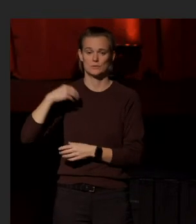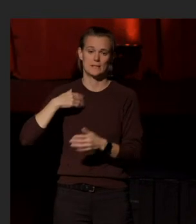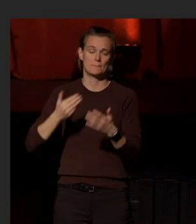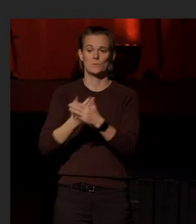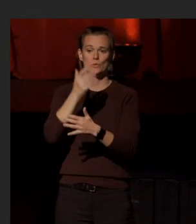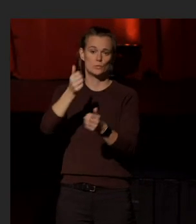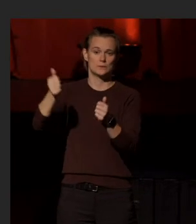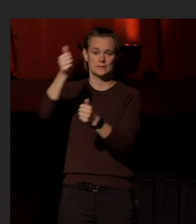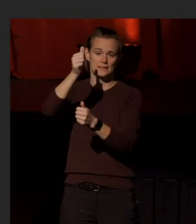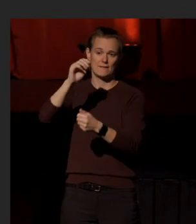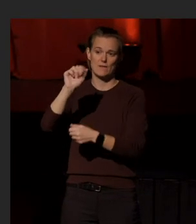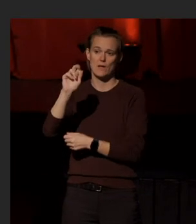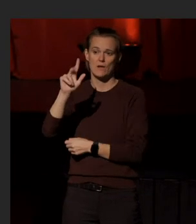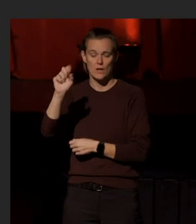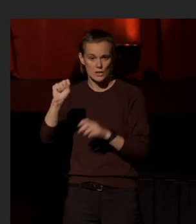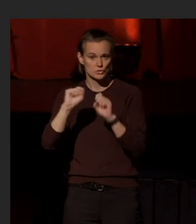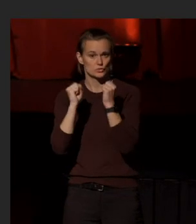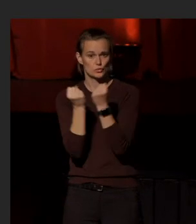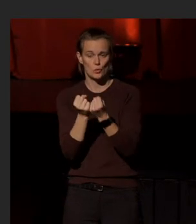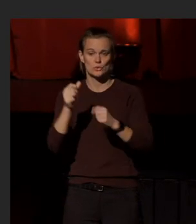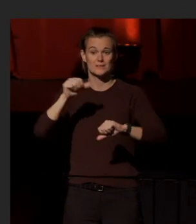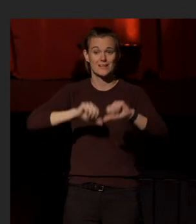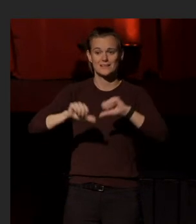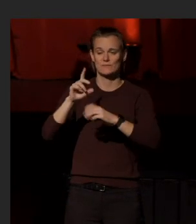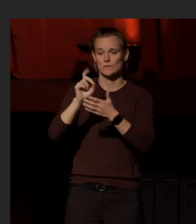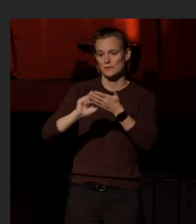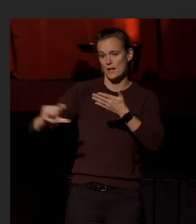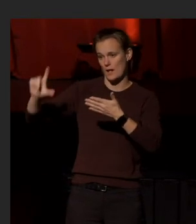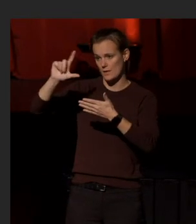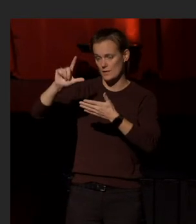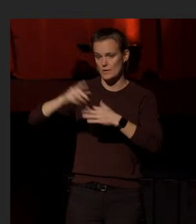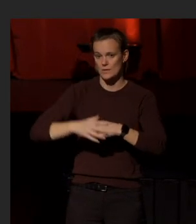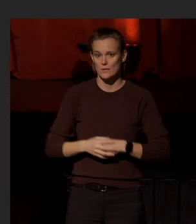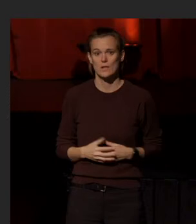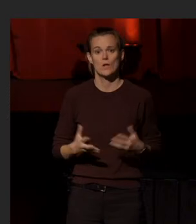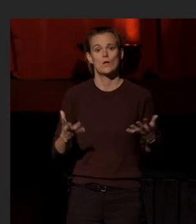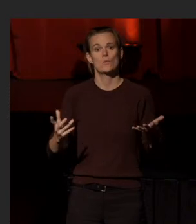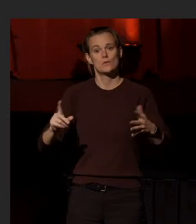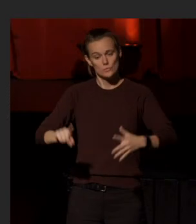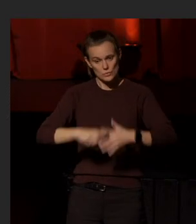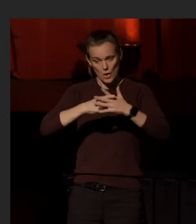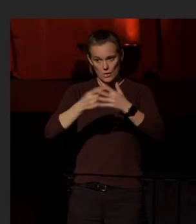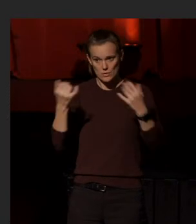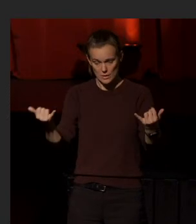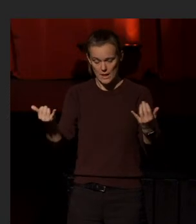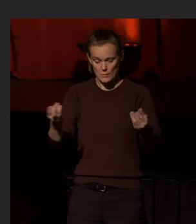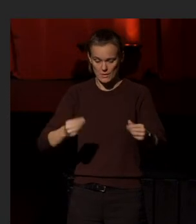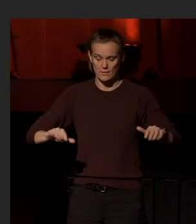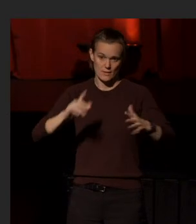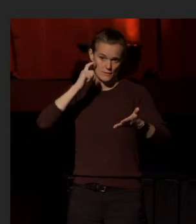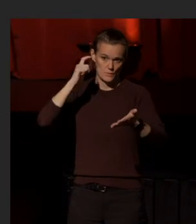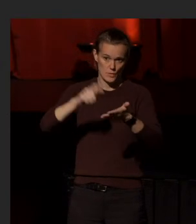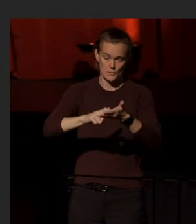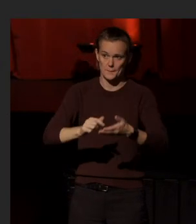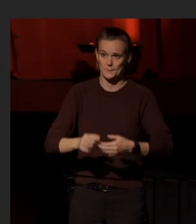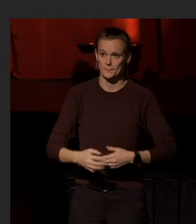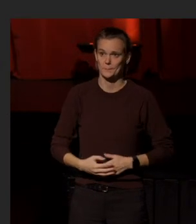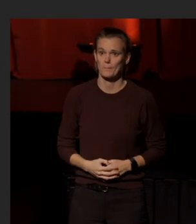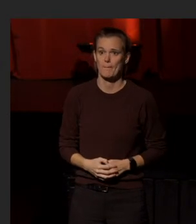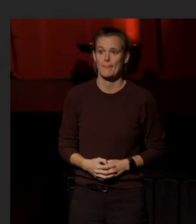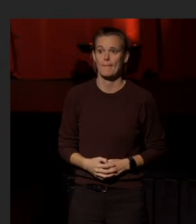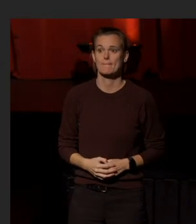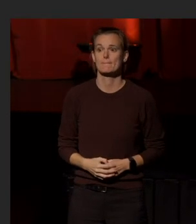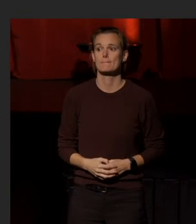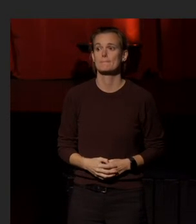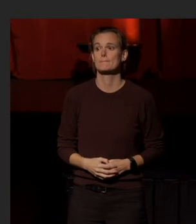Social Sciences at Dalhousie University. And I want to begin this auspicious event with a land acknowledgement. Like